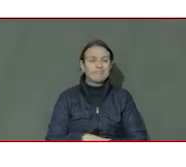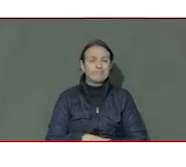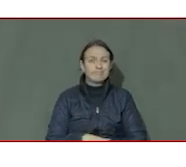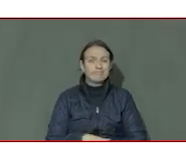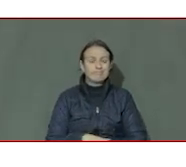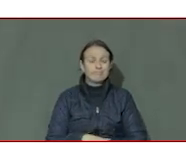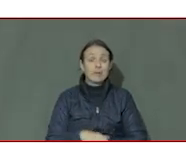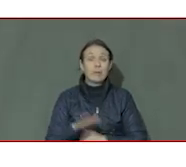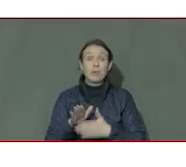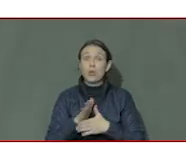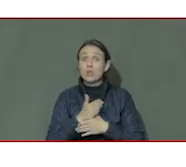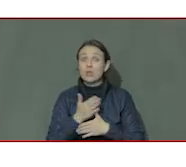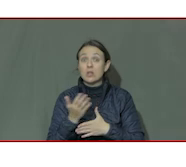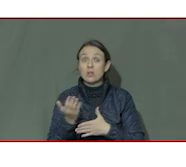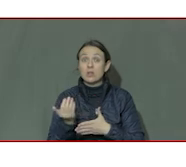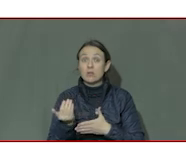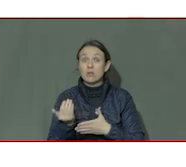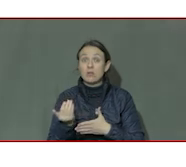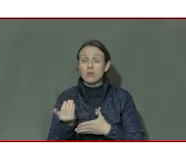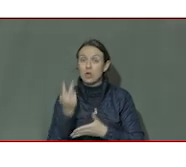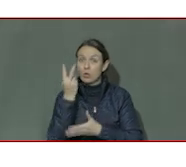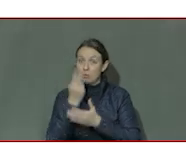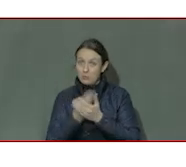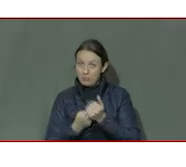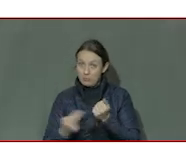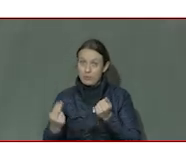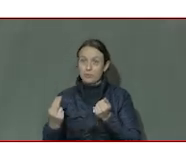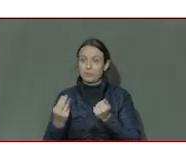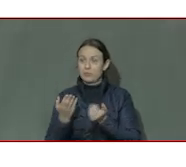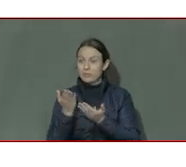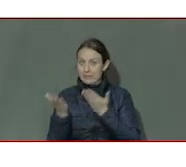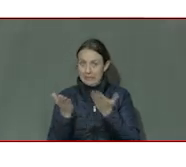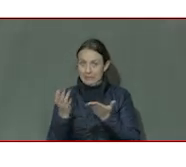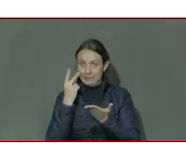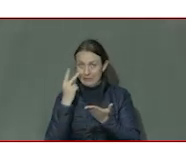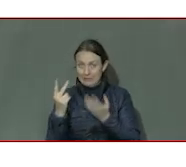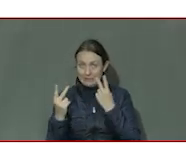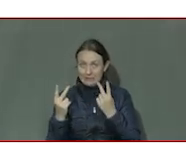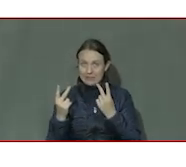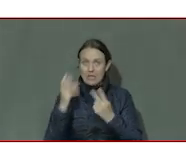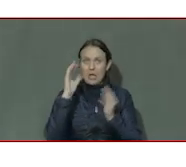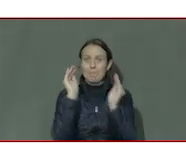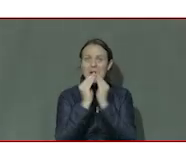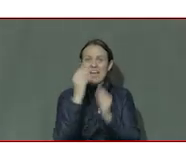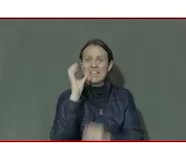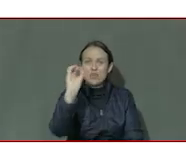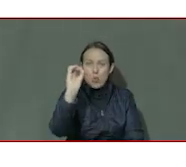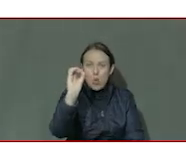Because both alleles are expressed. 0 mark.